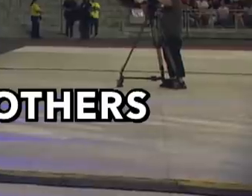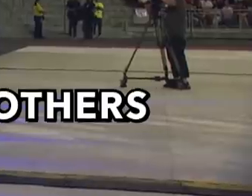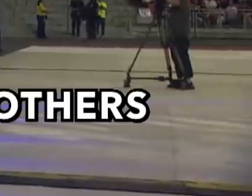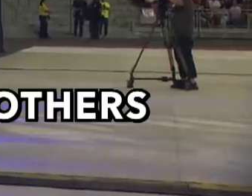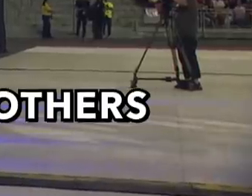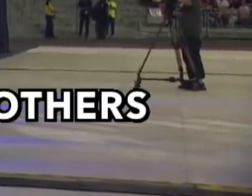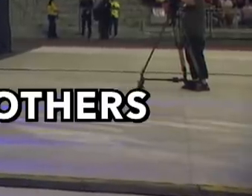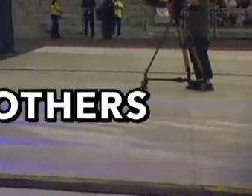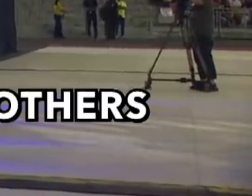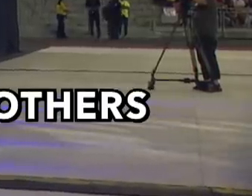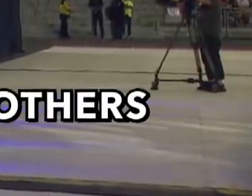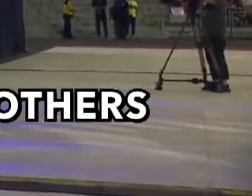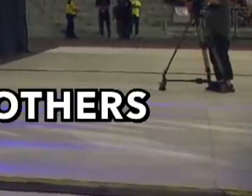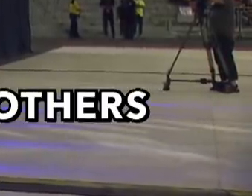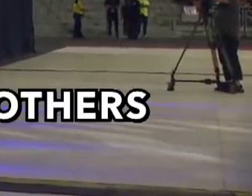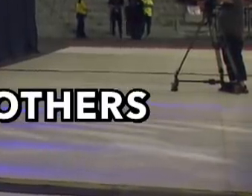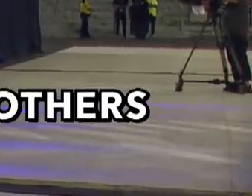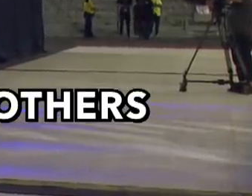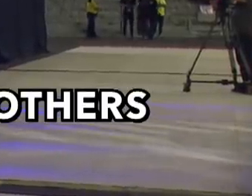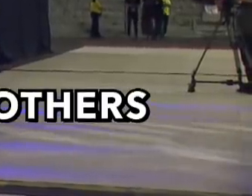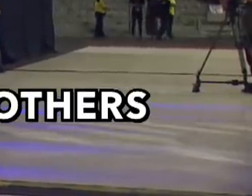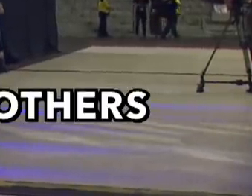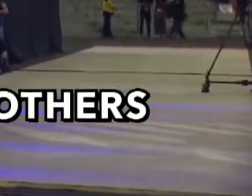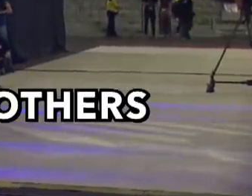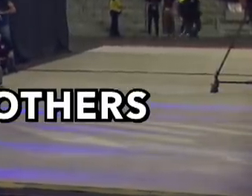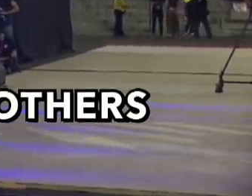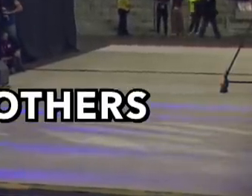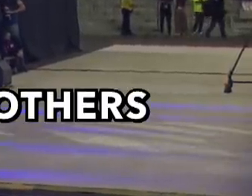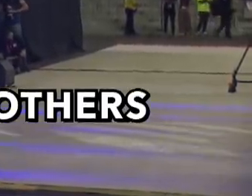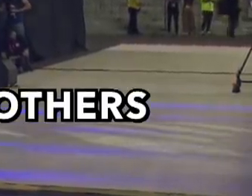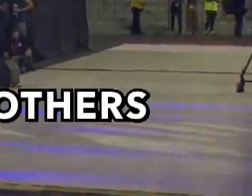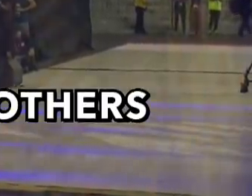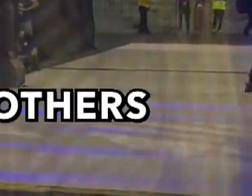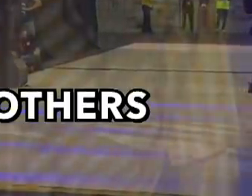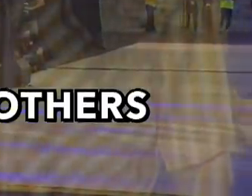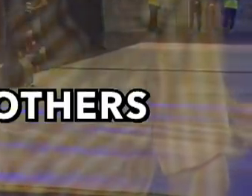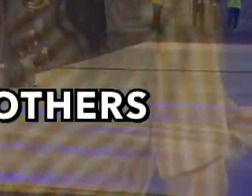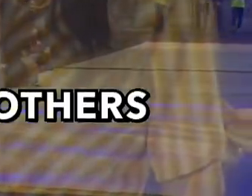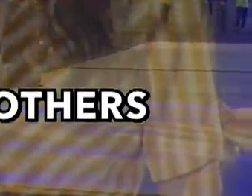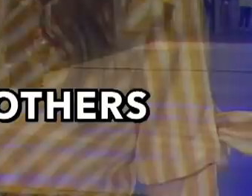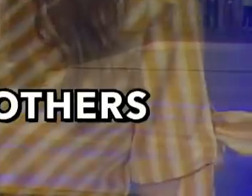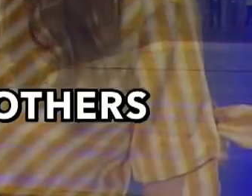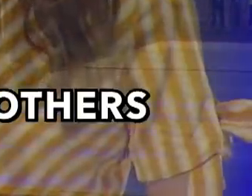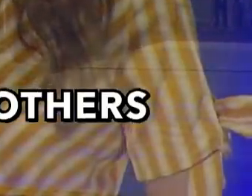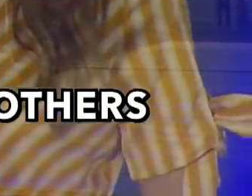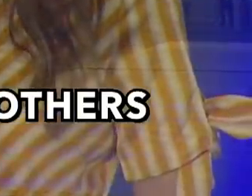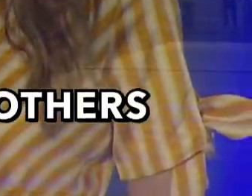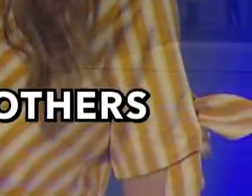I